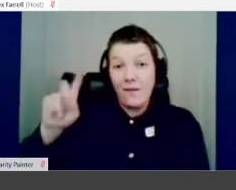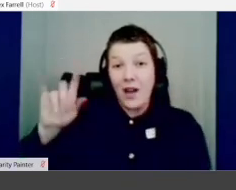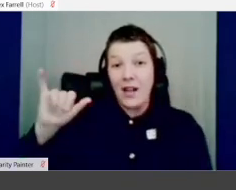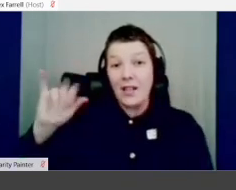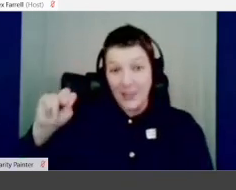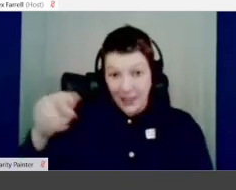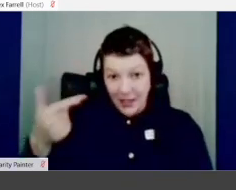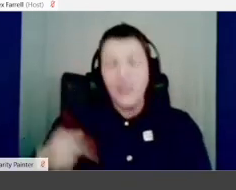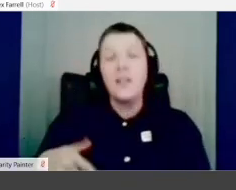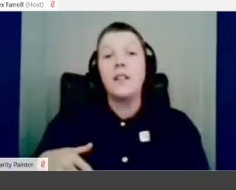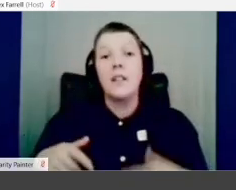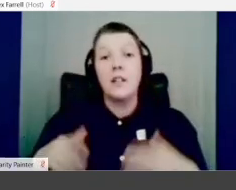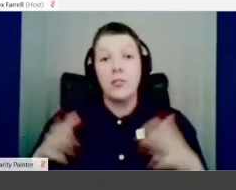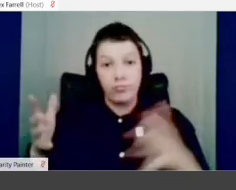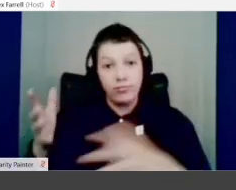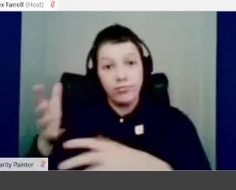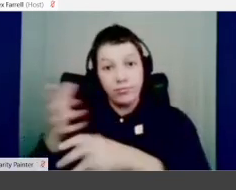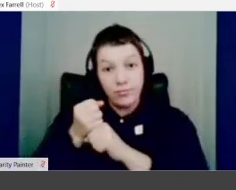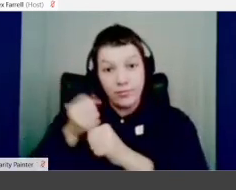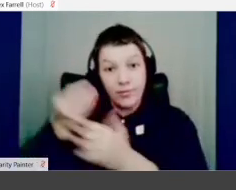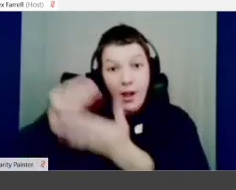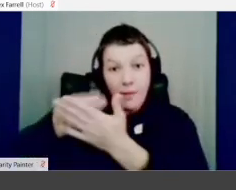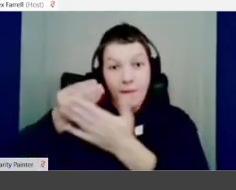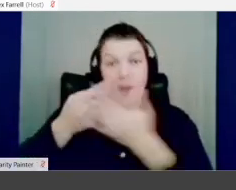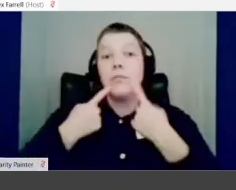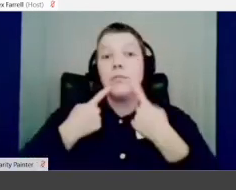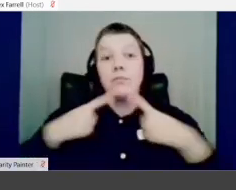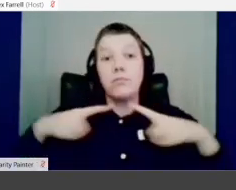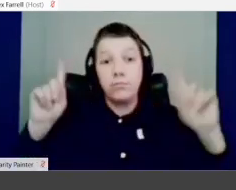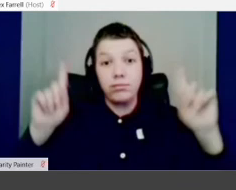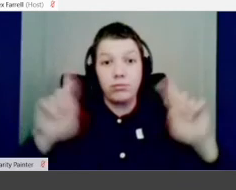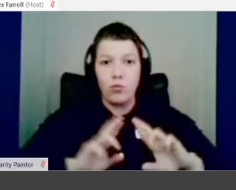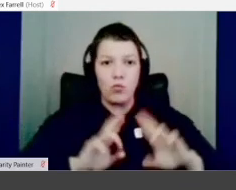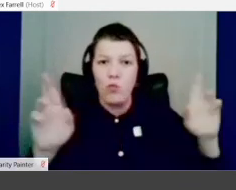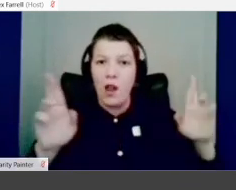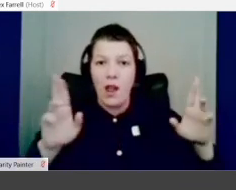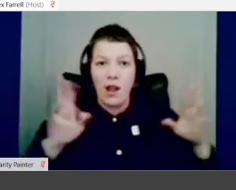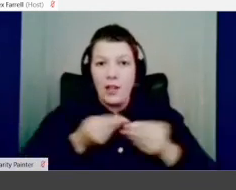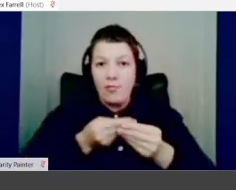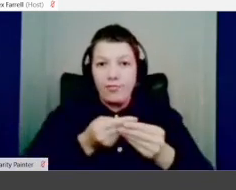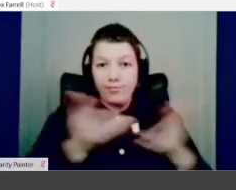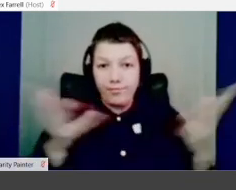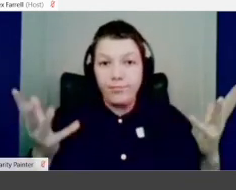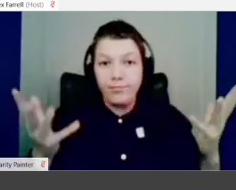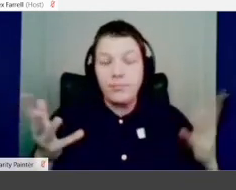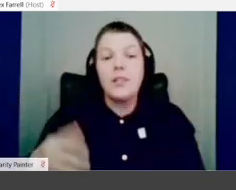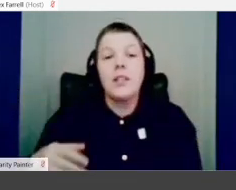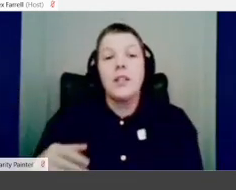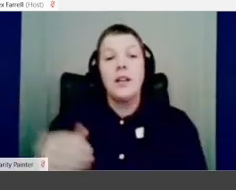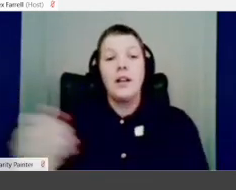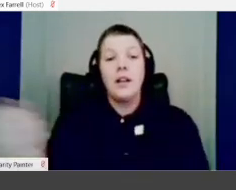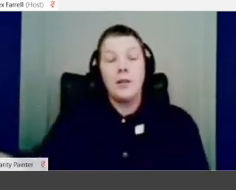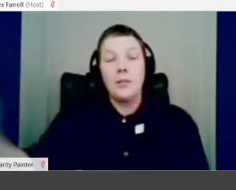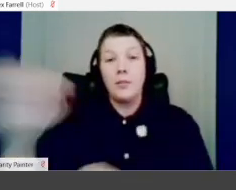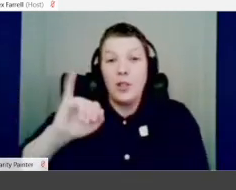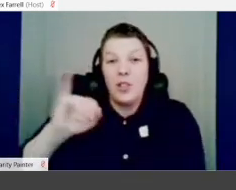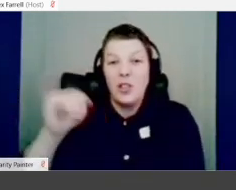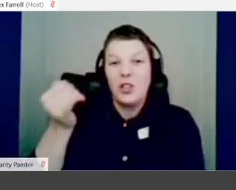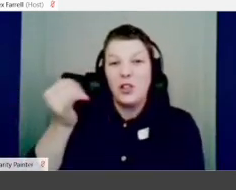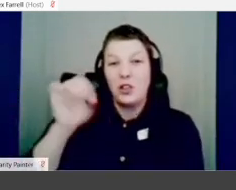everyone. So the kind of work that we've been doing, I think Jeff Mellner is probably on the call. I might be able to throw in some of the stats,